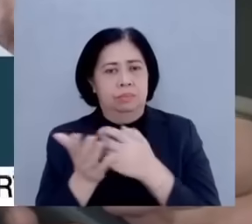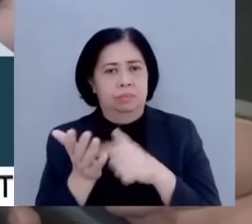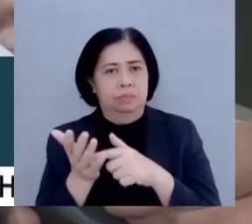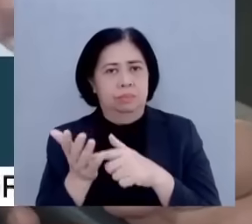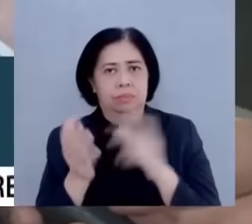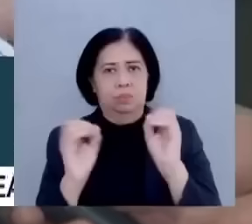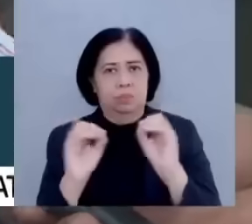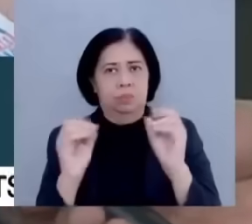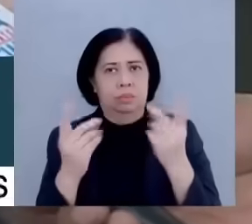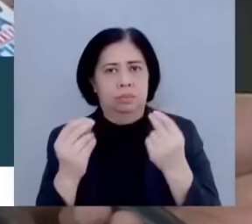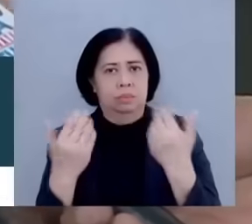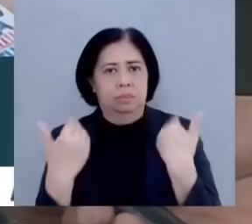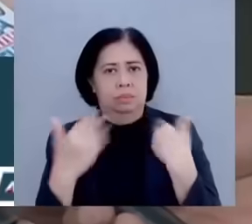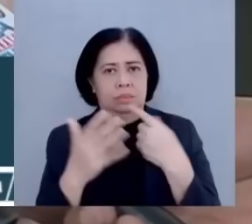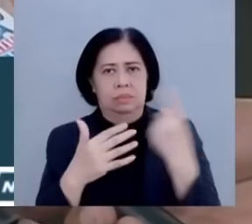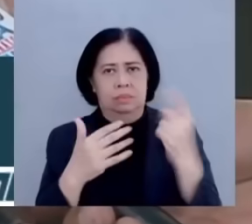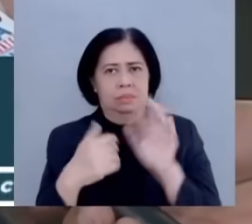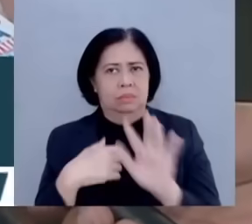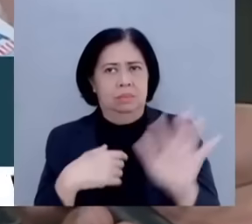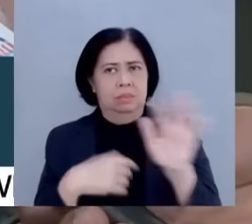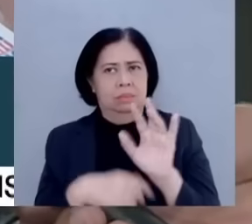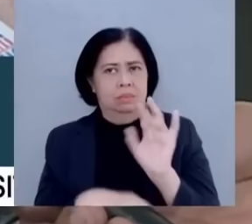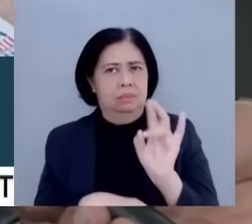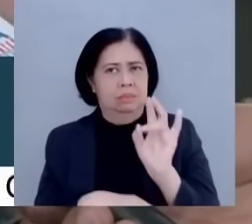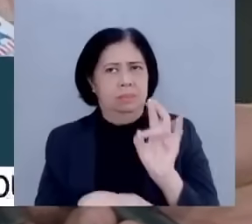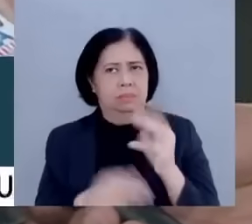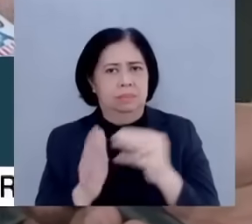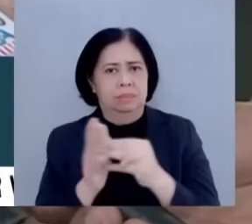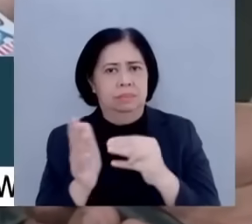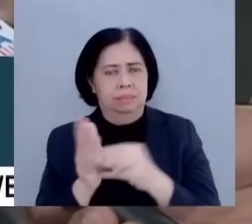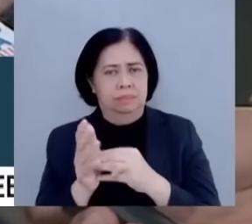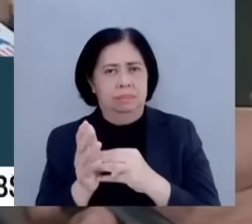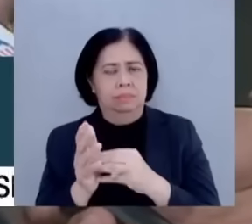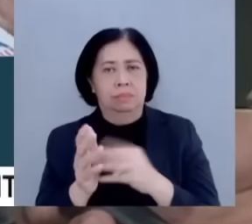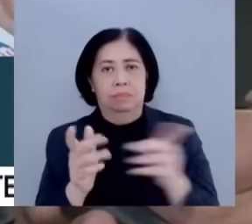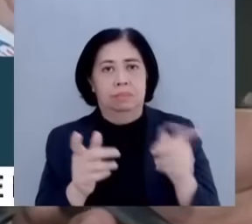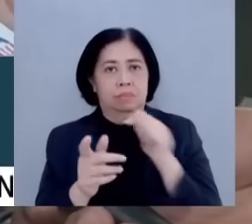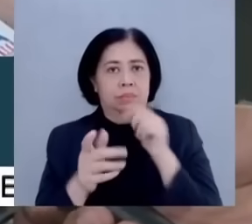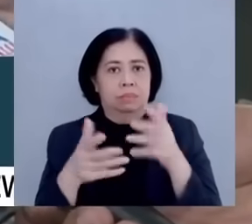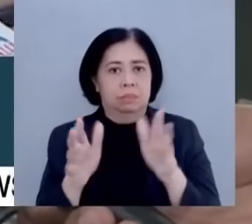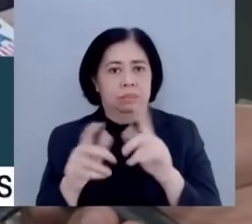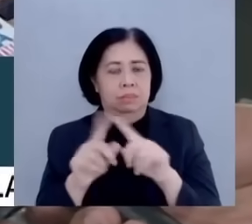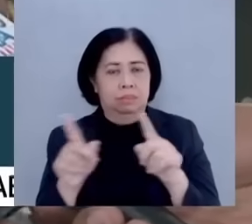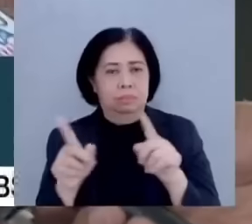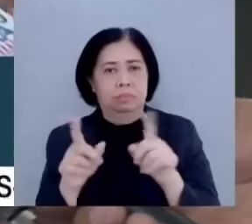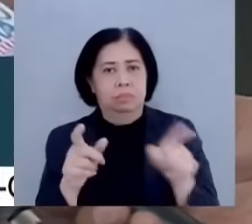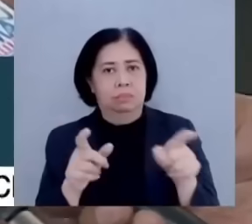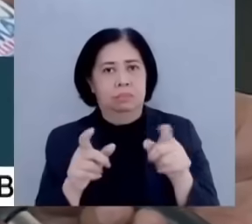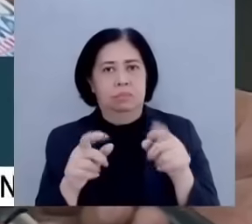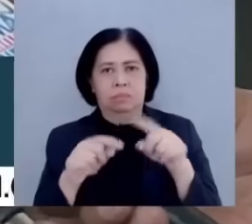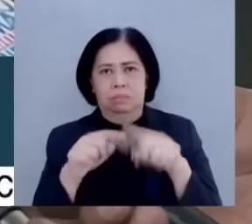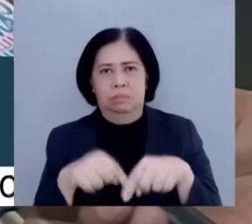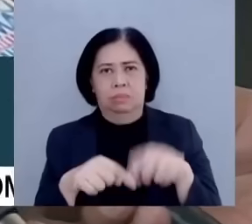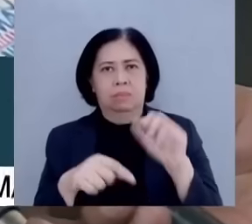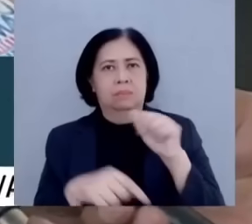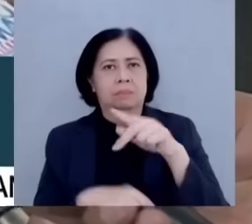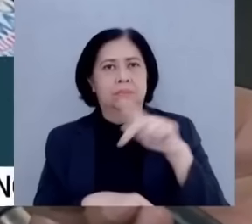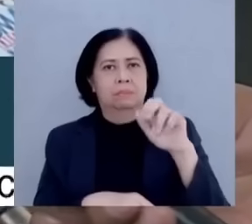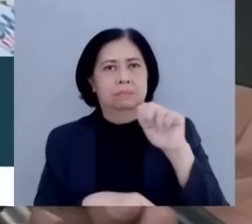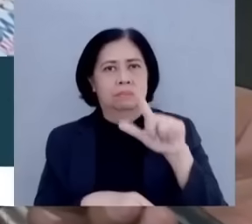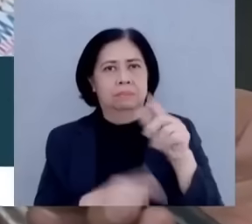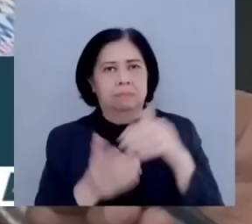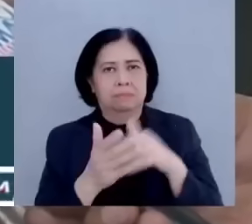the number right now. I think it's approximately 70 million that was disallowed. But that is subject to appeal.